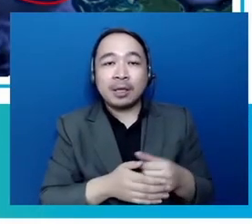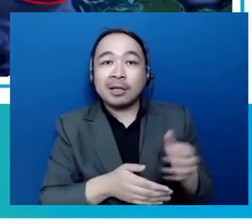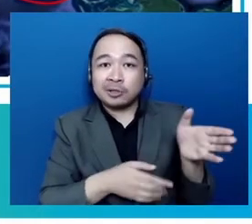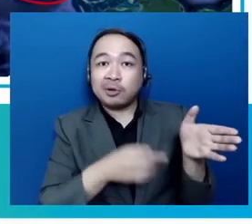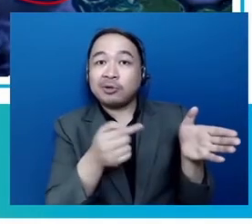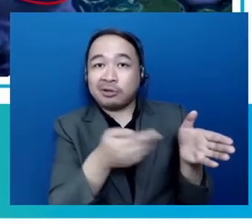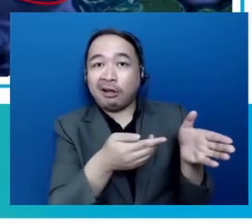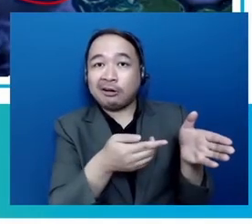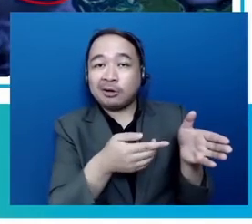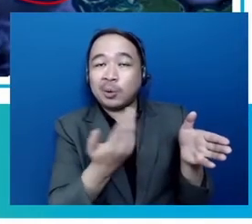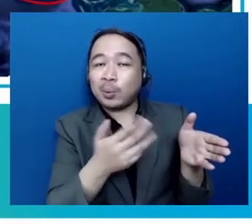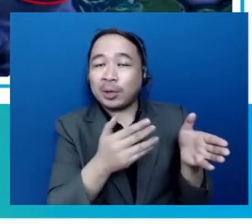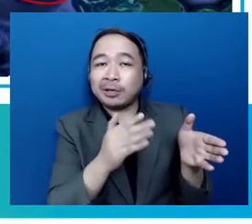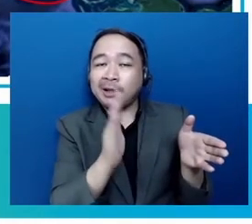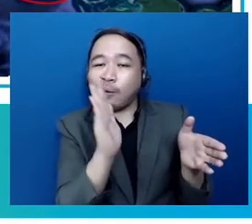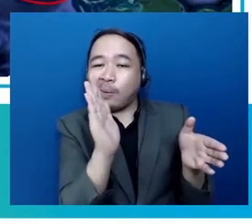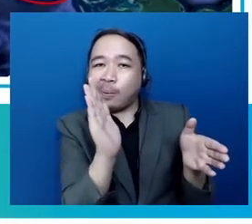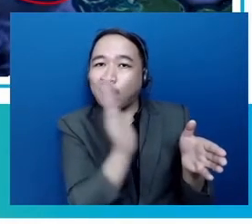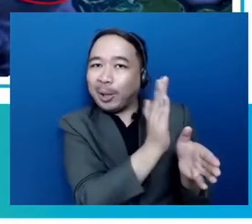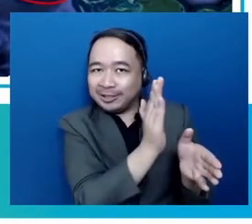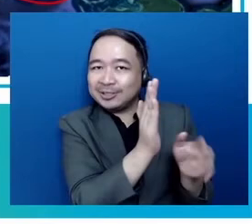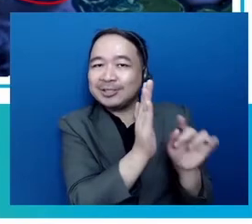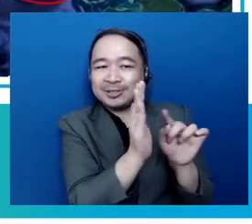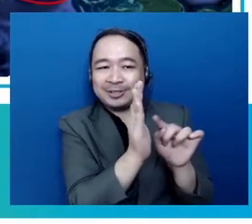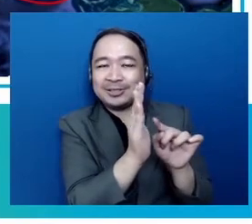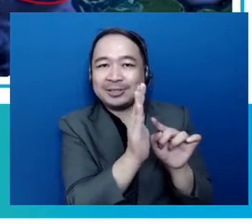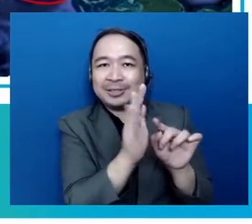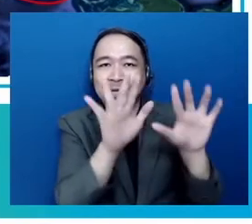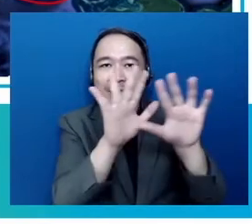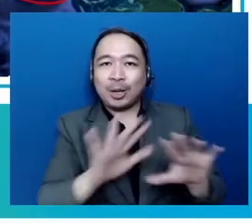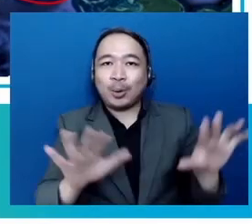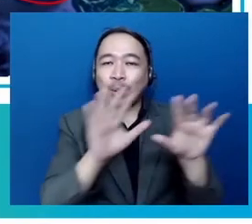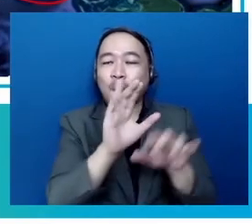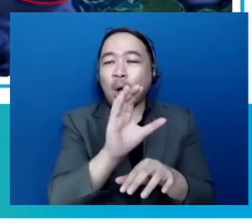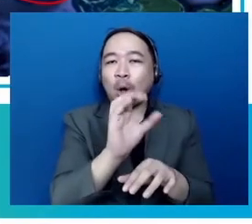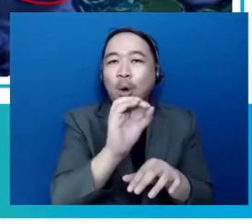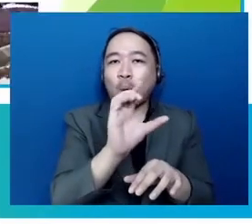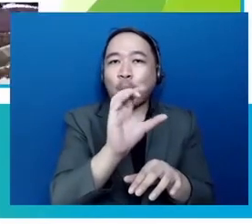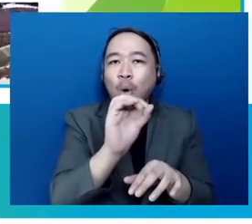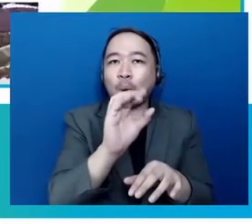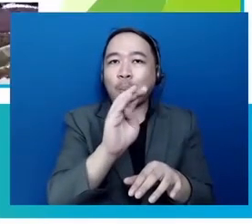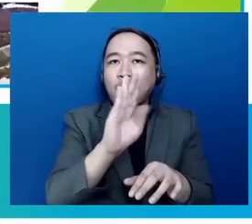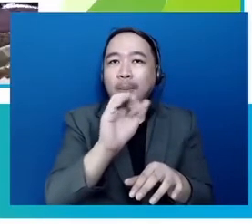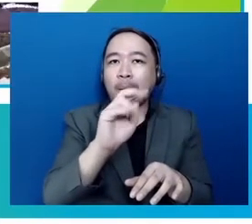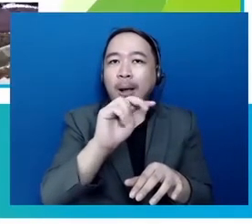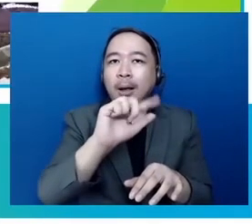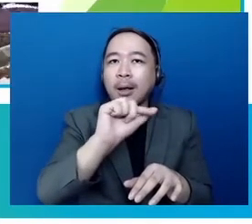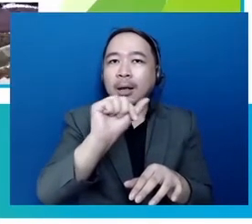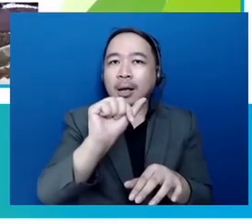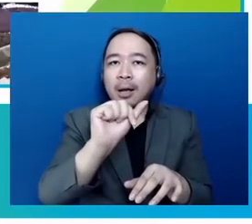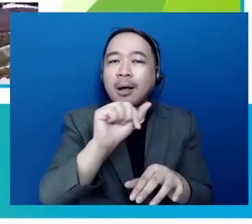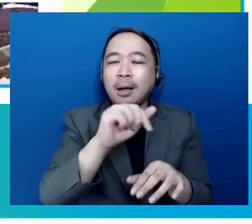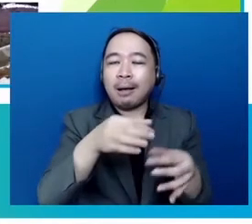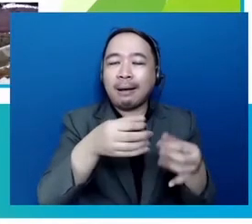in the western part of the country on Kolobangara Island. Next slide.